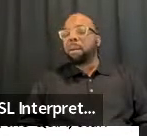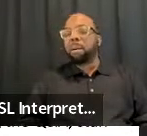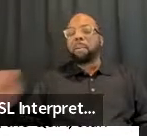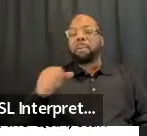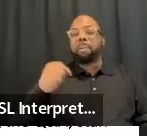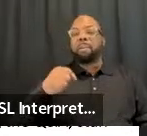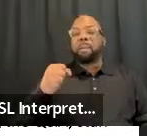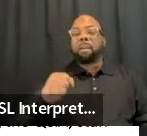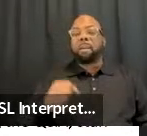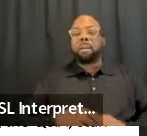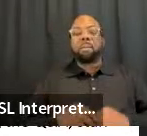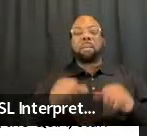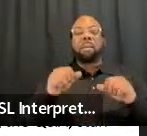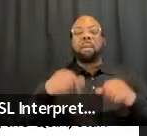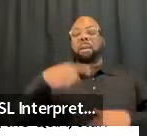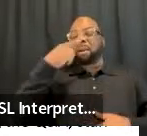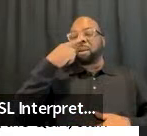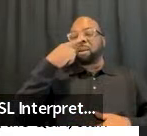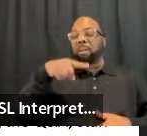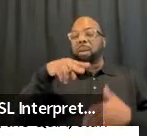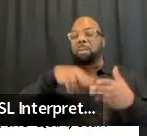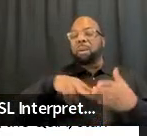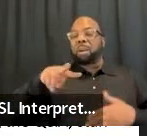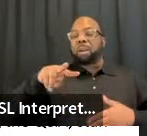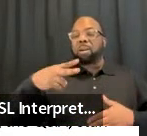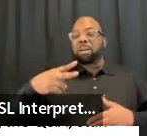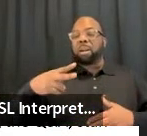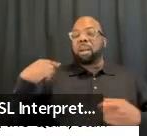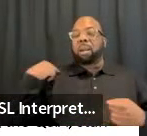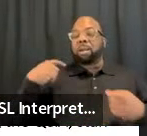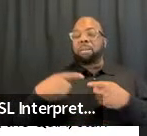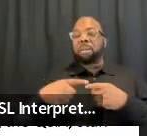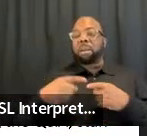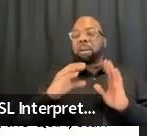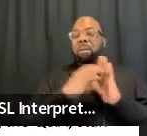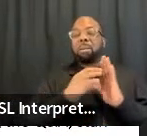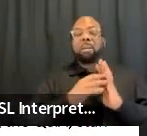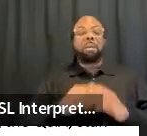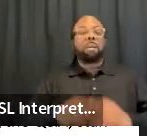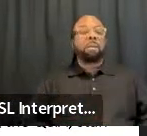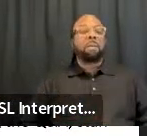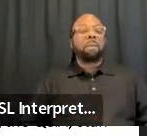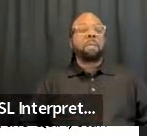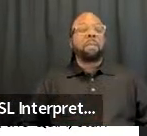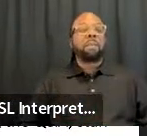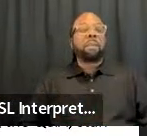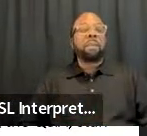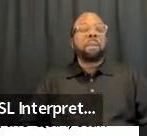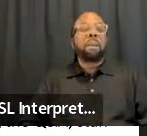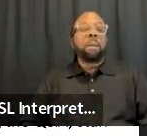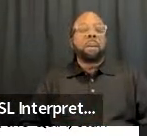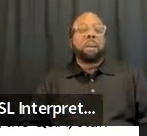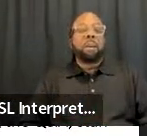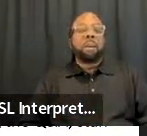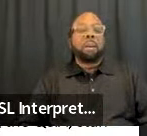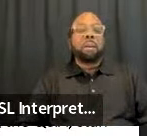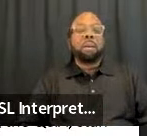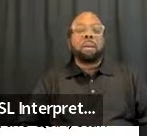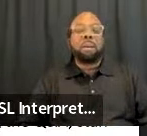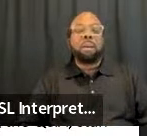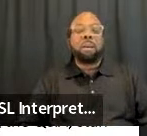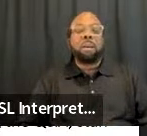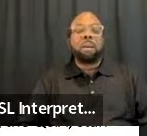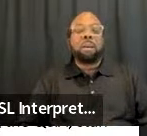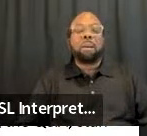Could you read the second paragraph, please? Absolutely. Por favor, haga clic en el símbolo de interpretación